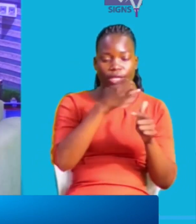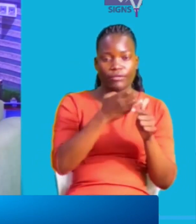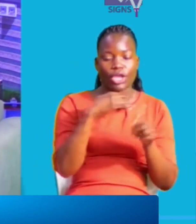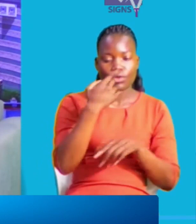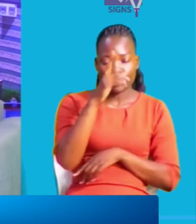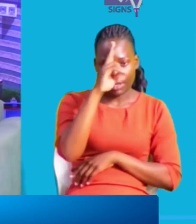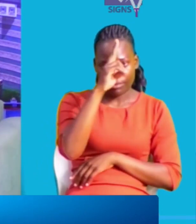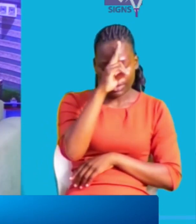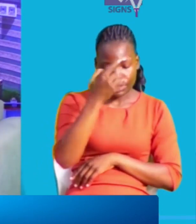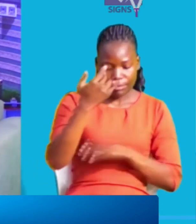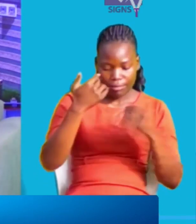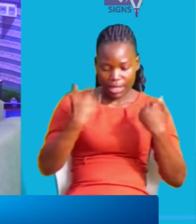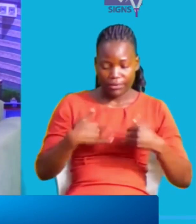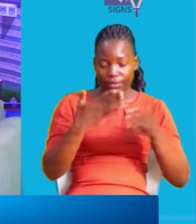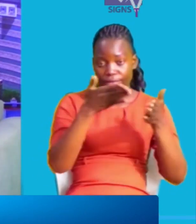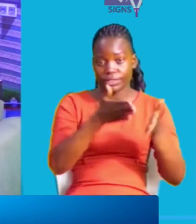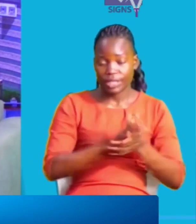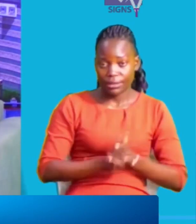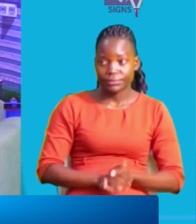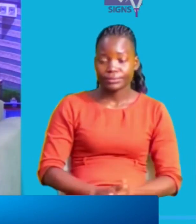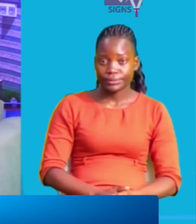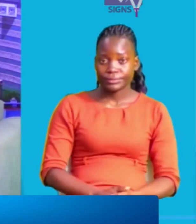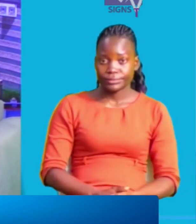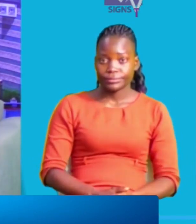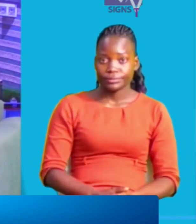officers, I was there, yeah, in person.